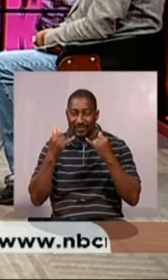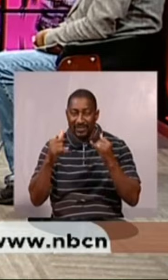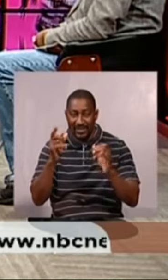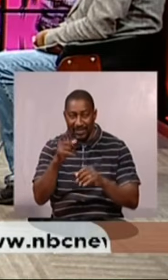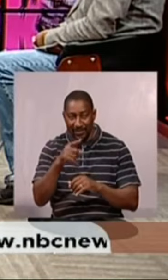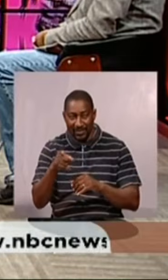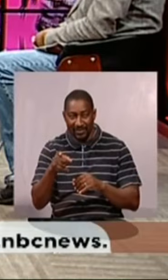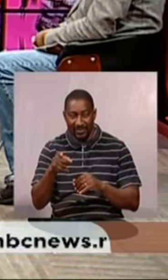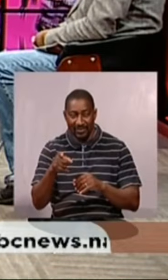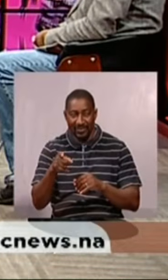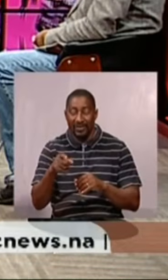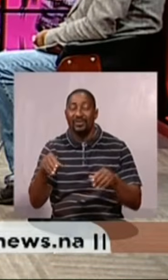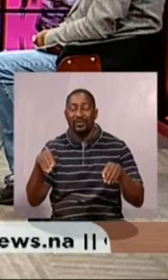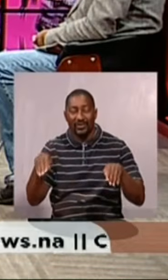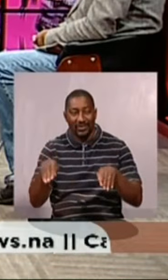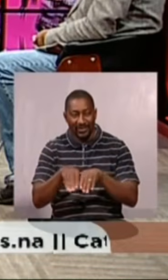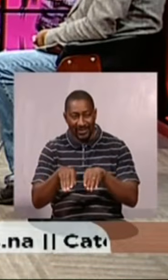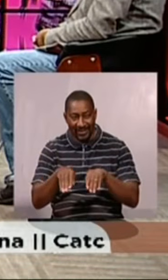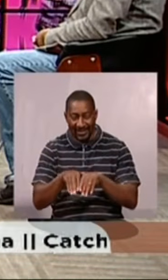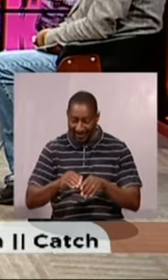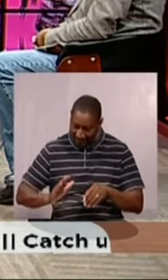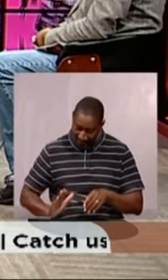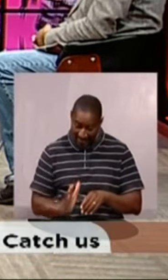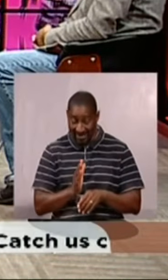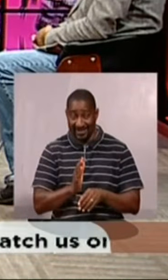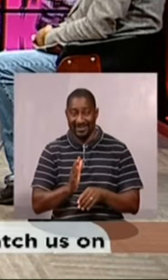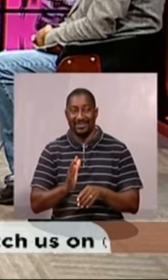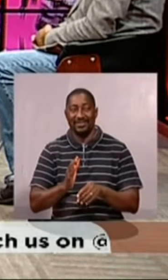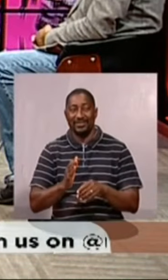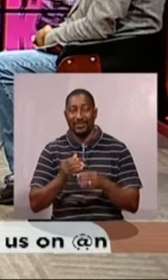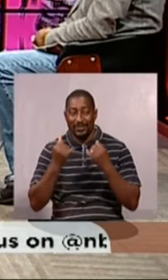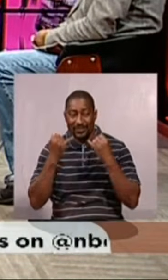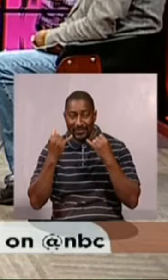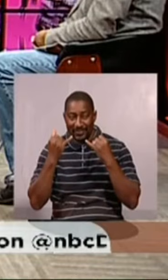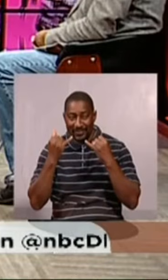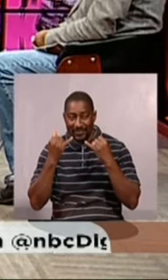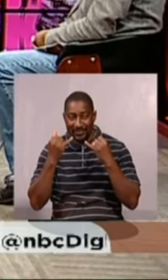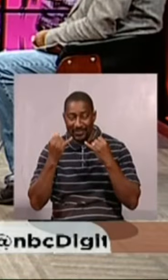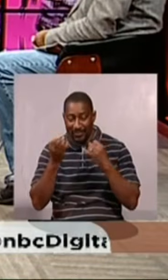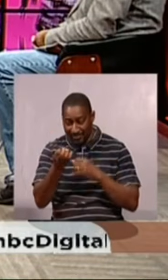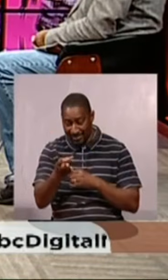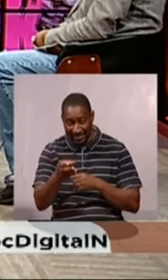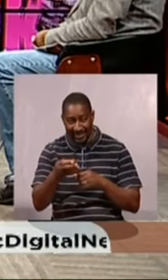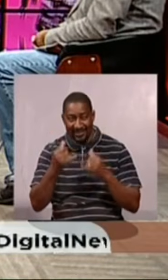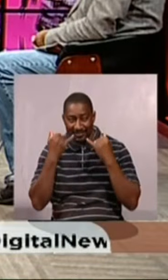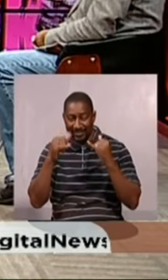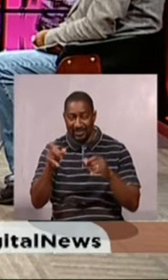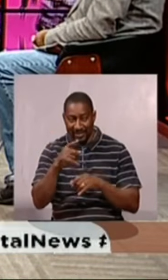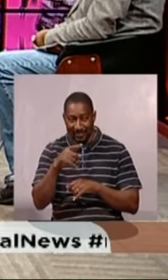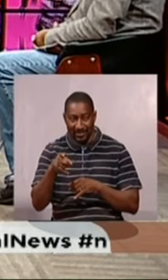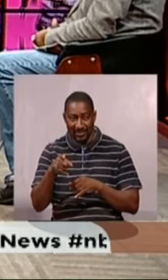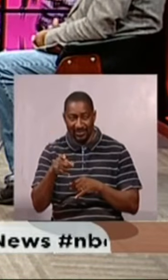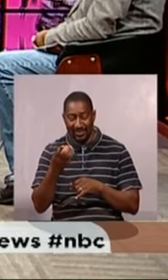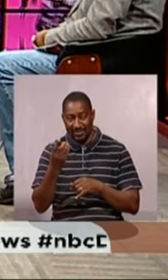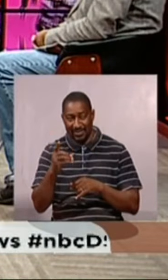deliberate and often has some kind of malign intent, whereas misinformation can be something that they've got their facts